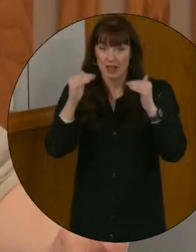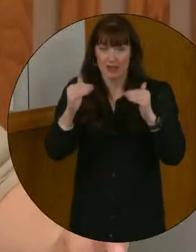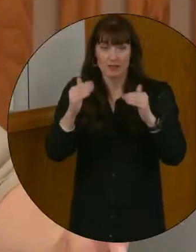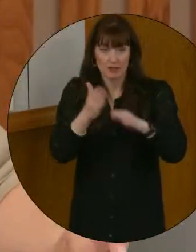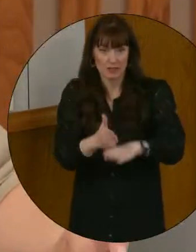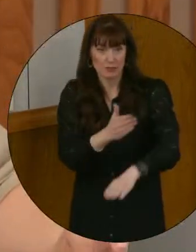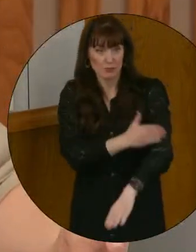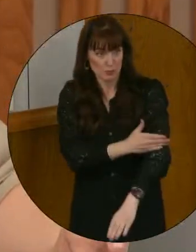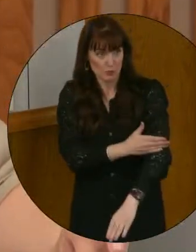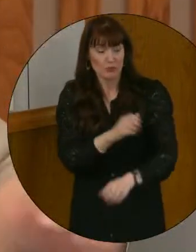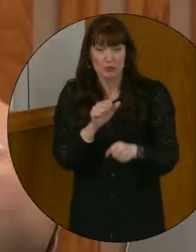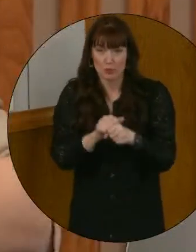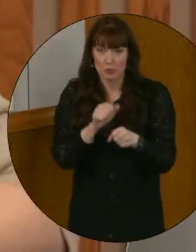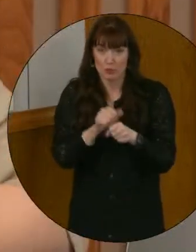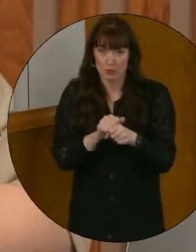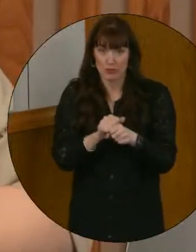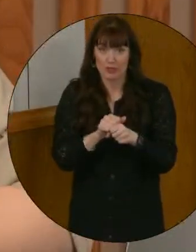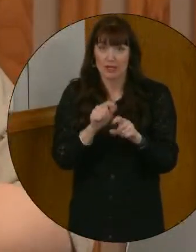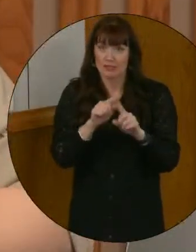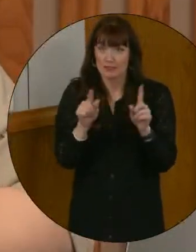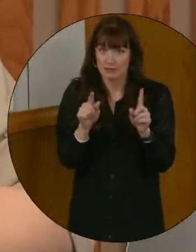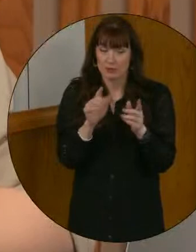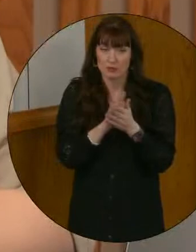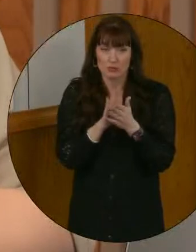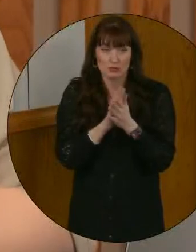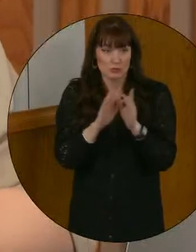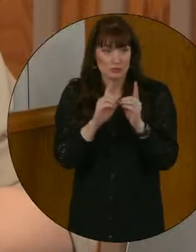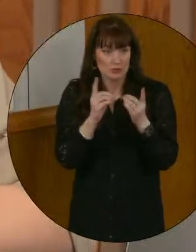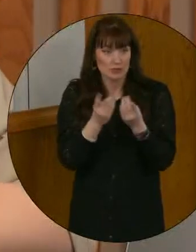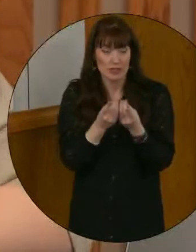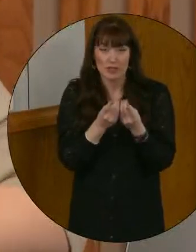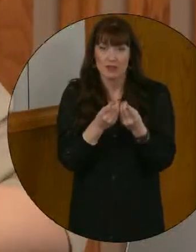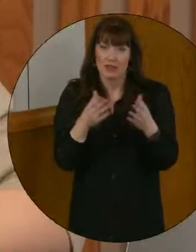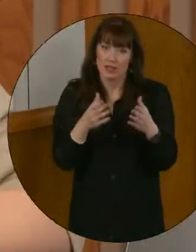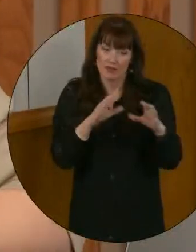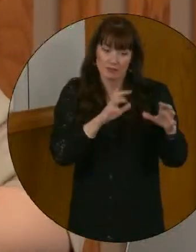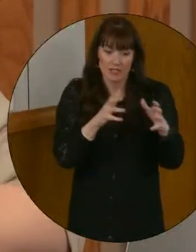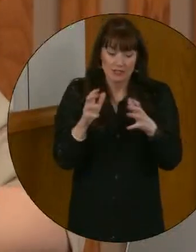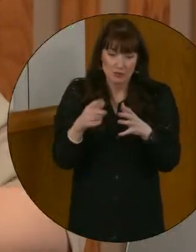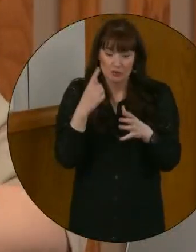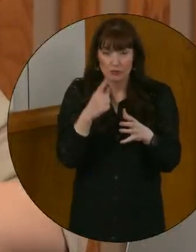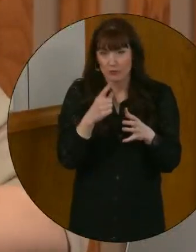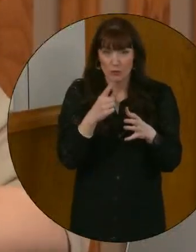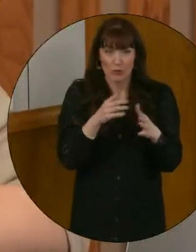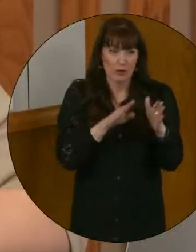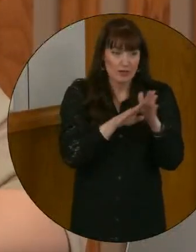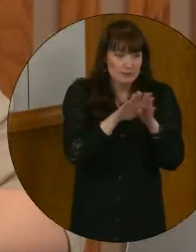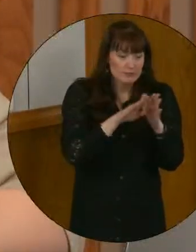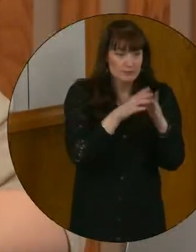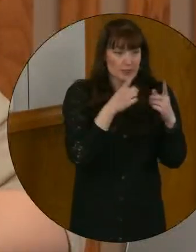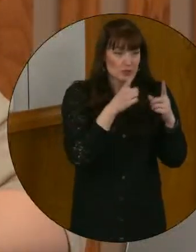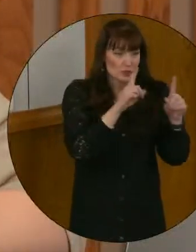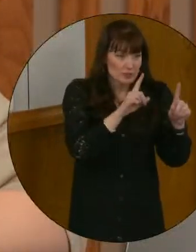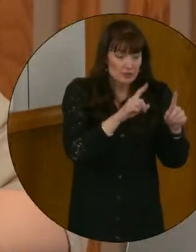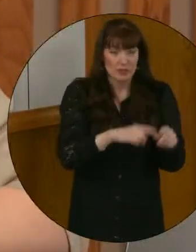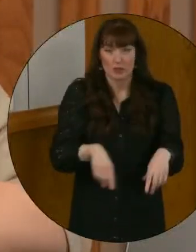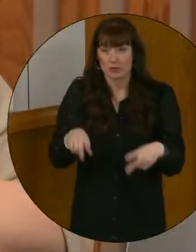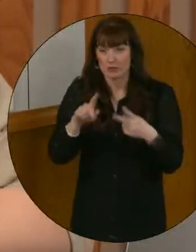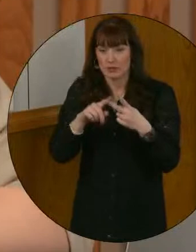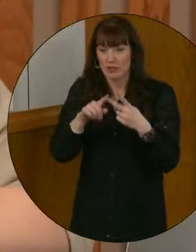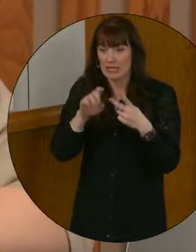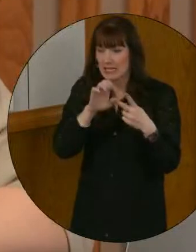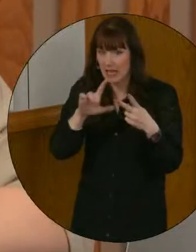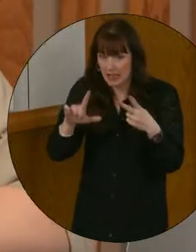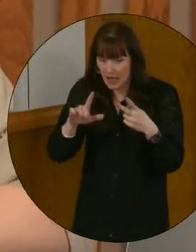school districts. They have task force on achievement and professional development, a task force on English language learning and bilingual education,